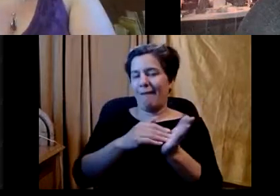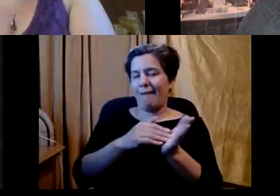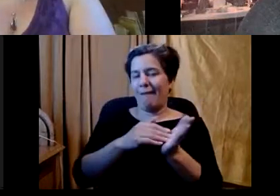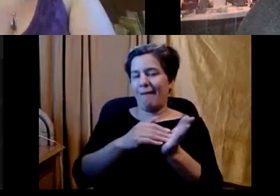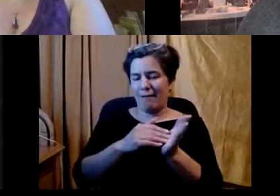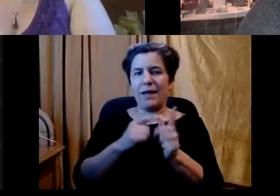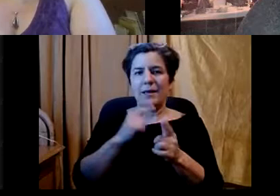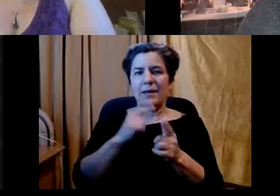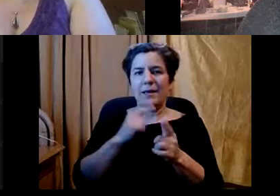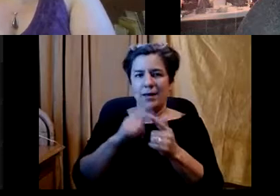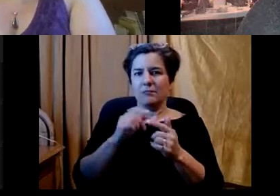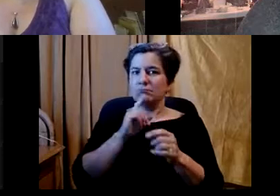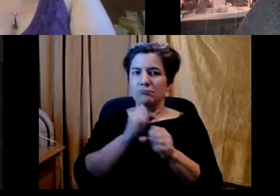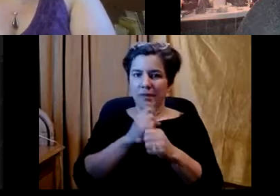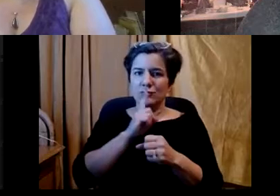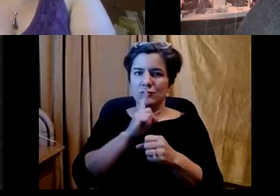All right.